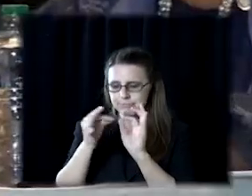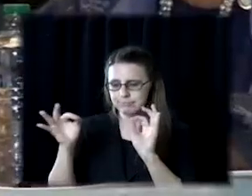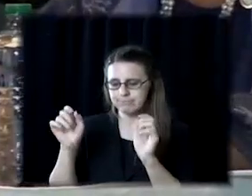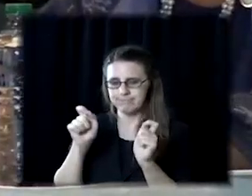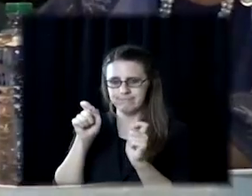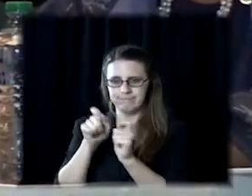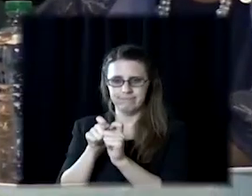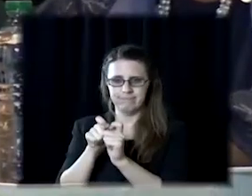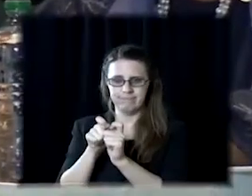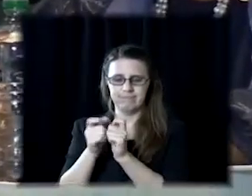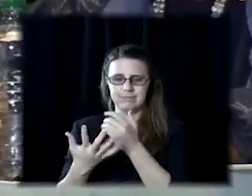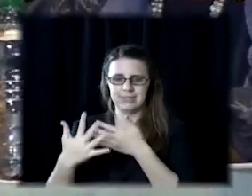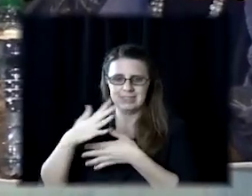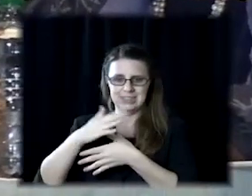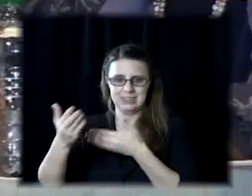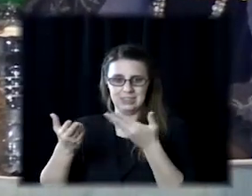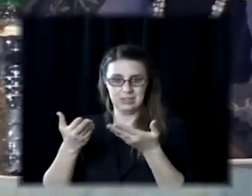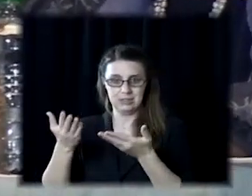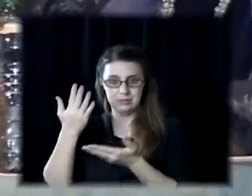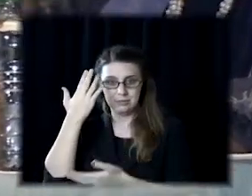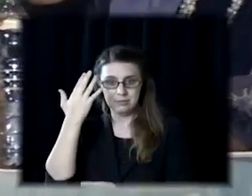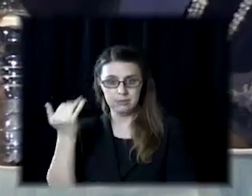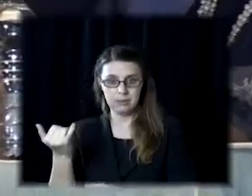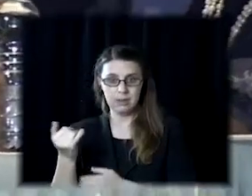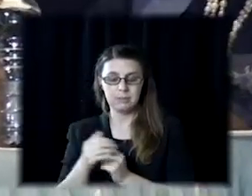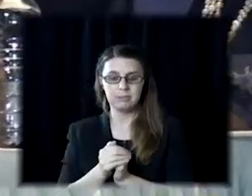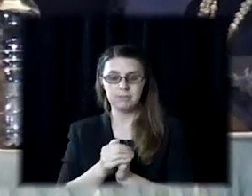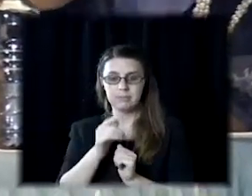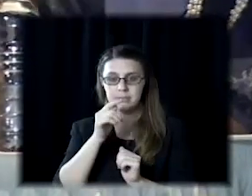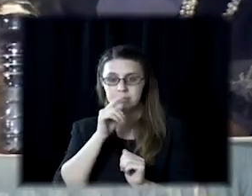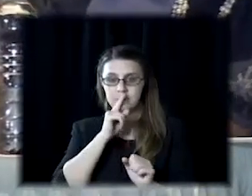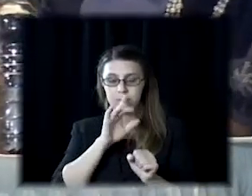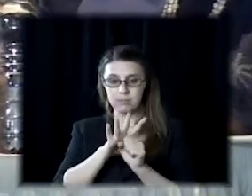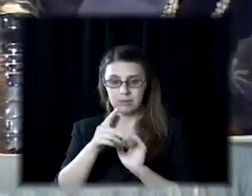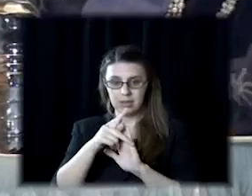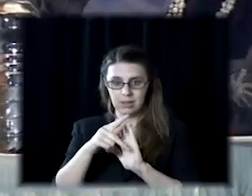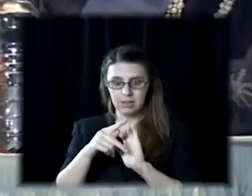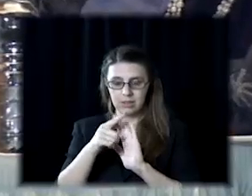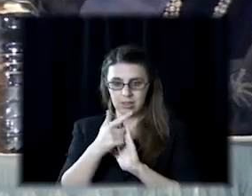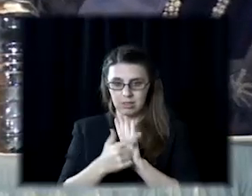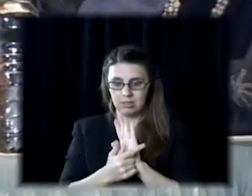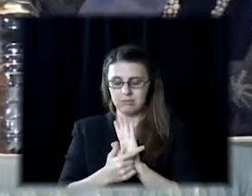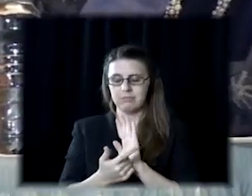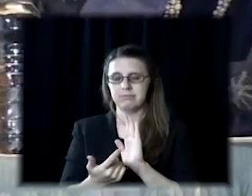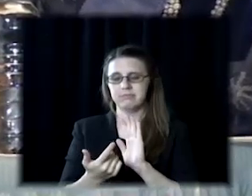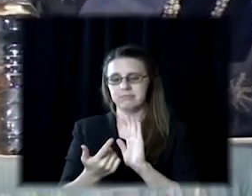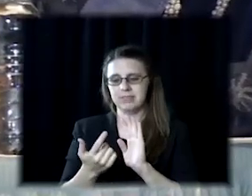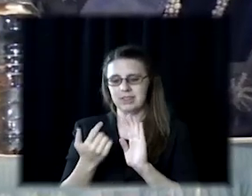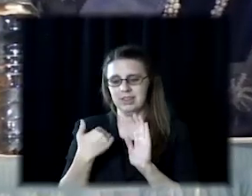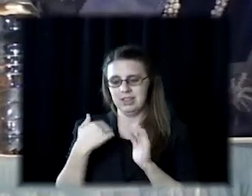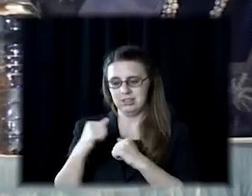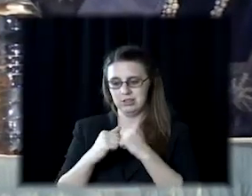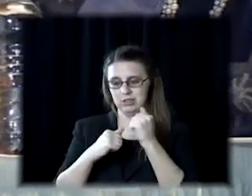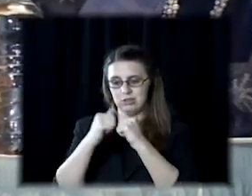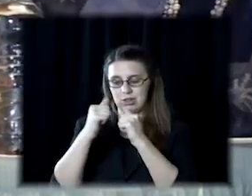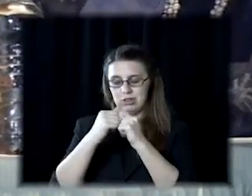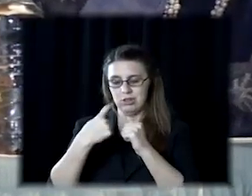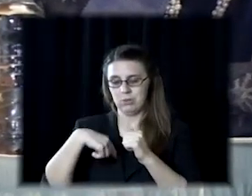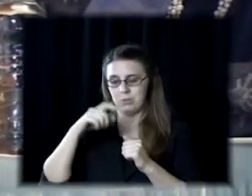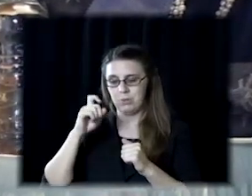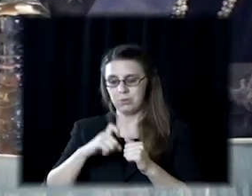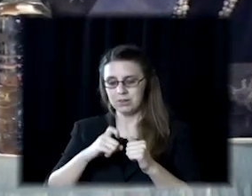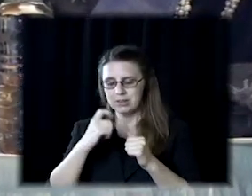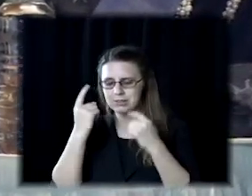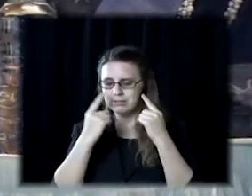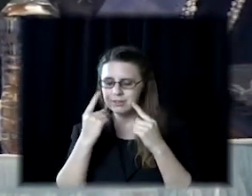because PROMESA itself sets forth a structure whereby we have to actually consider 14 factors when we come